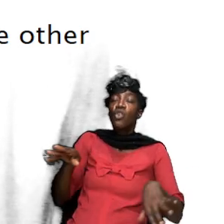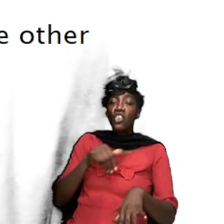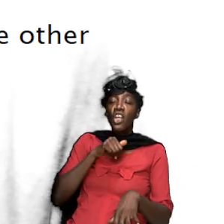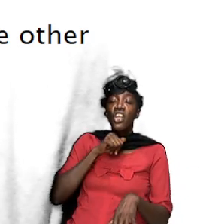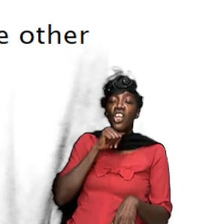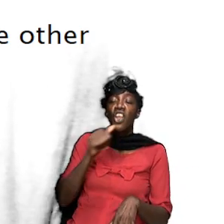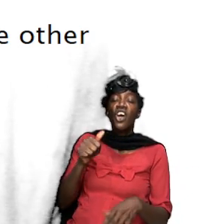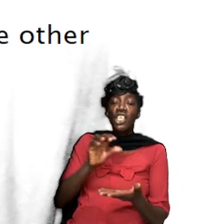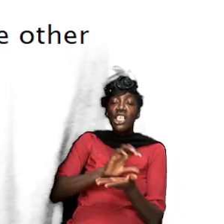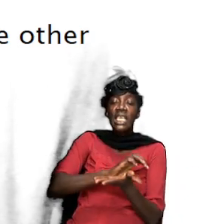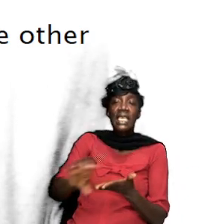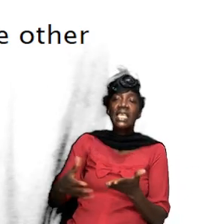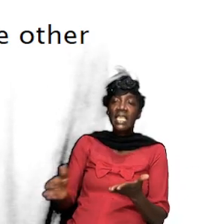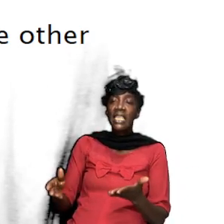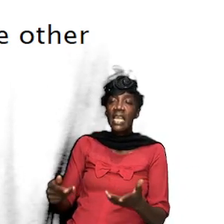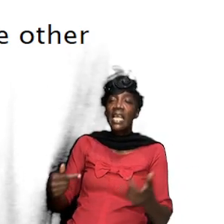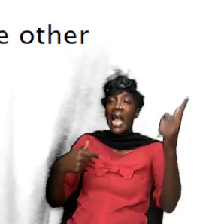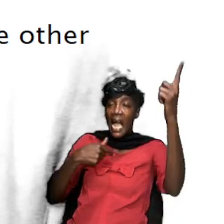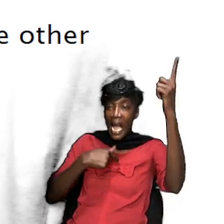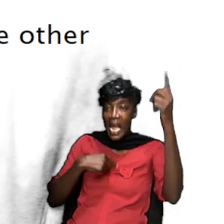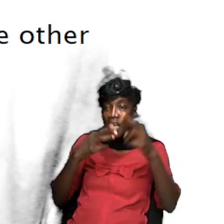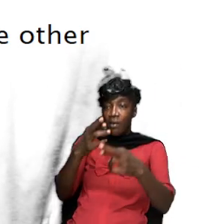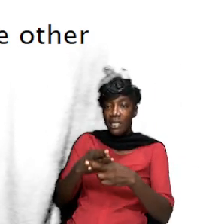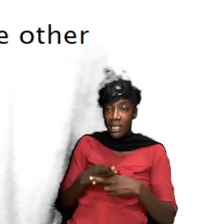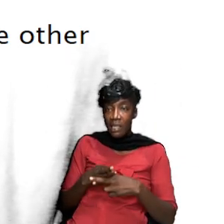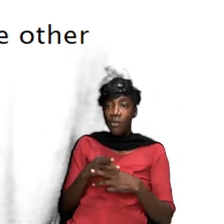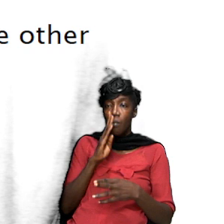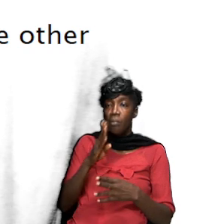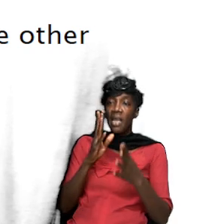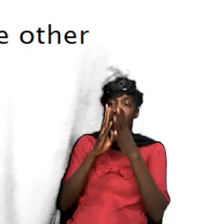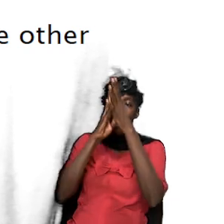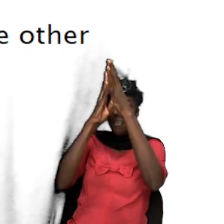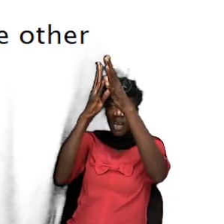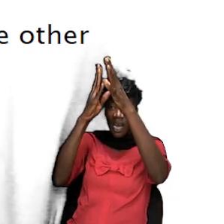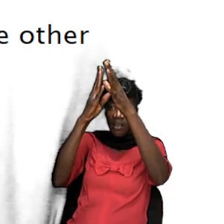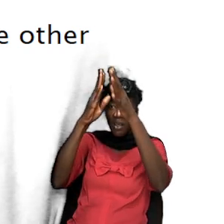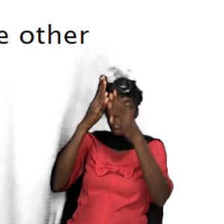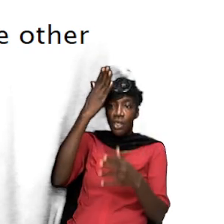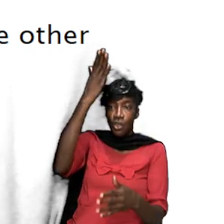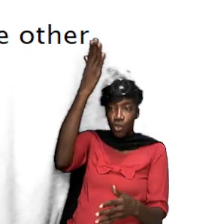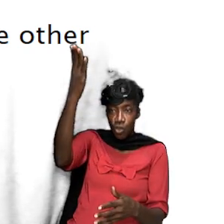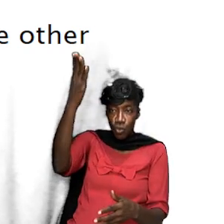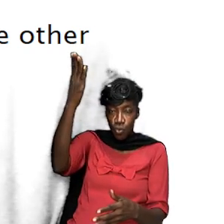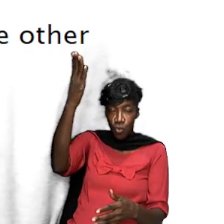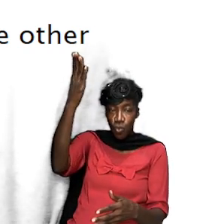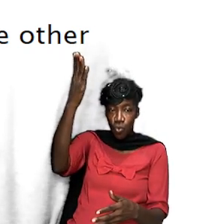you, and will be a father unto you.